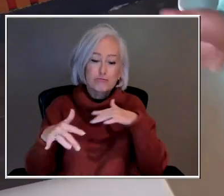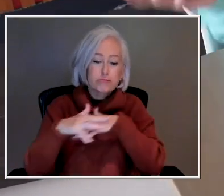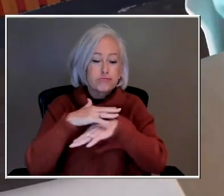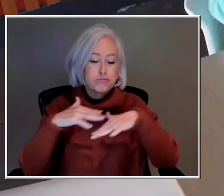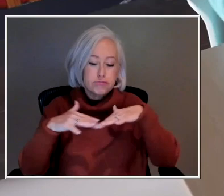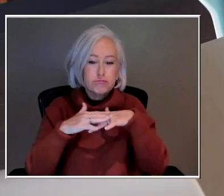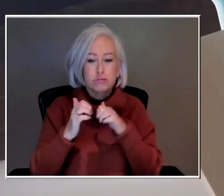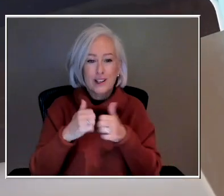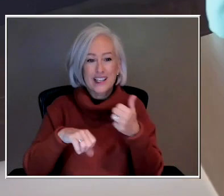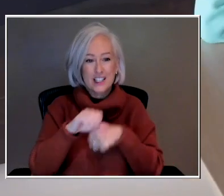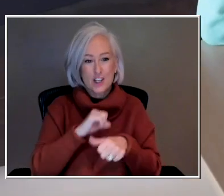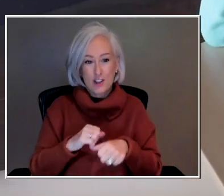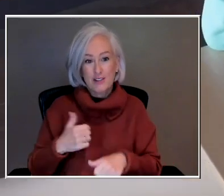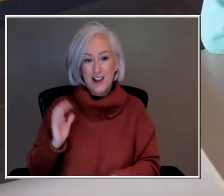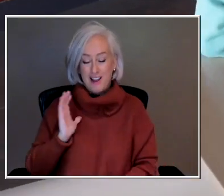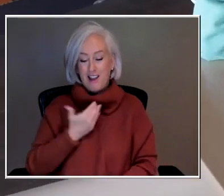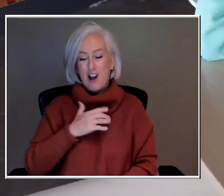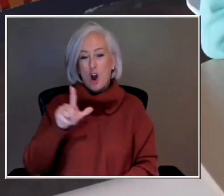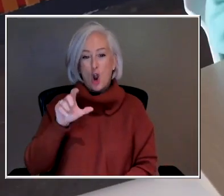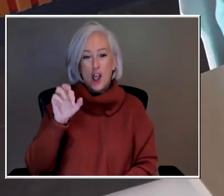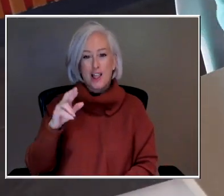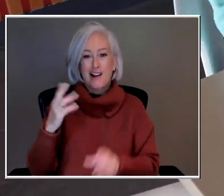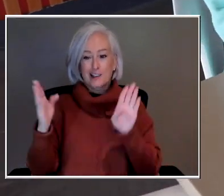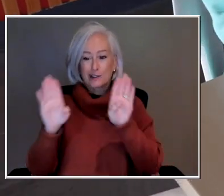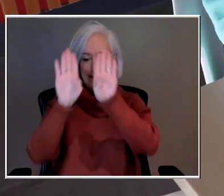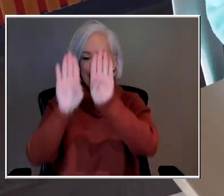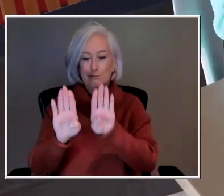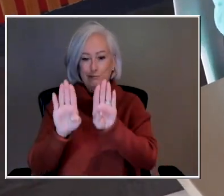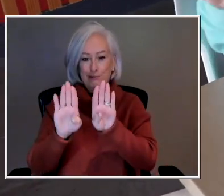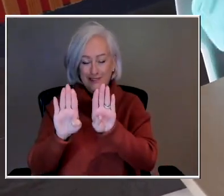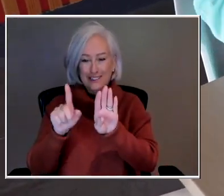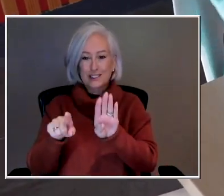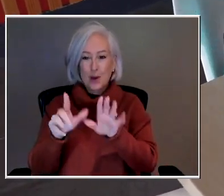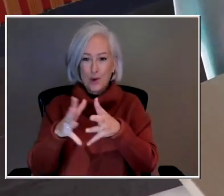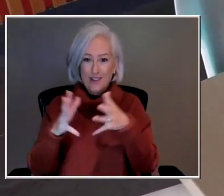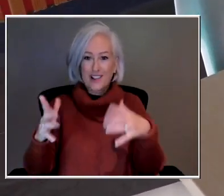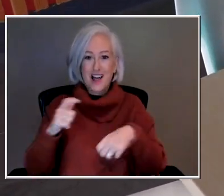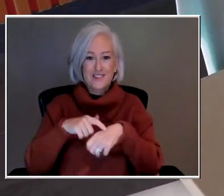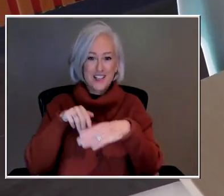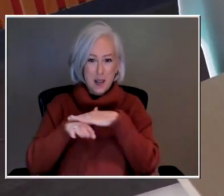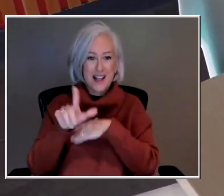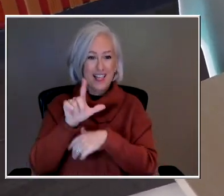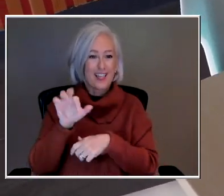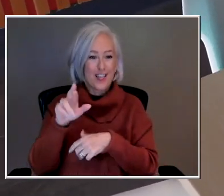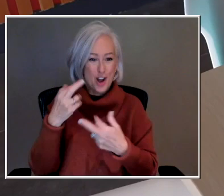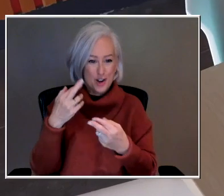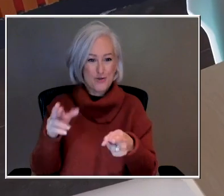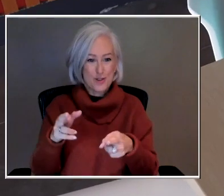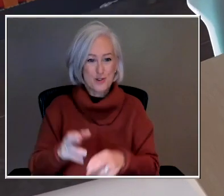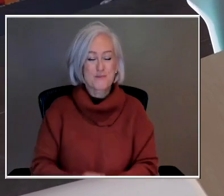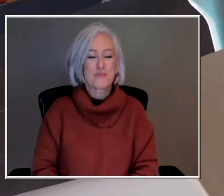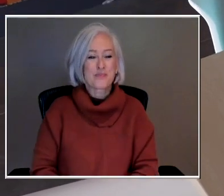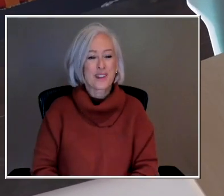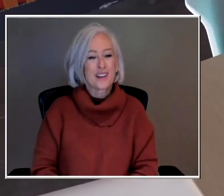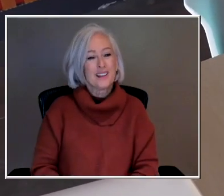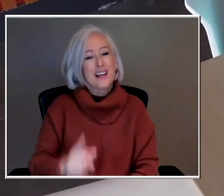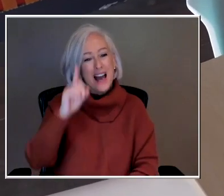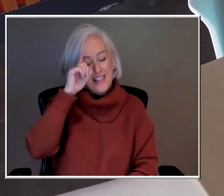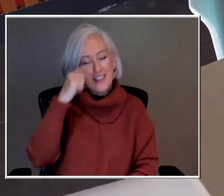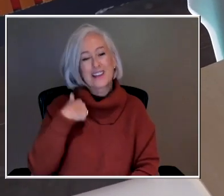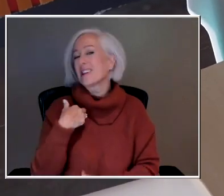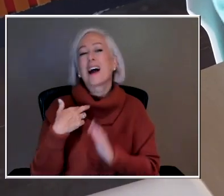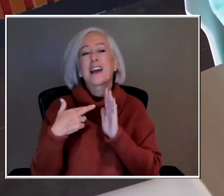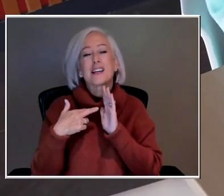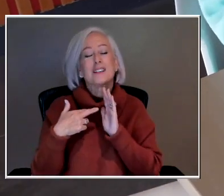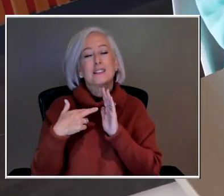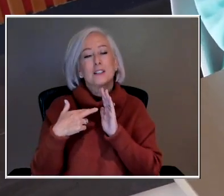We spend a lot of time. Catch up. Yeah, spend a lot of time in there. But you know, I think I referenced it last year when we got this facility.